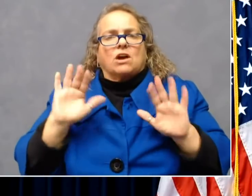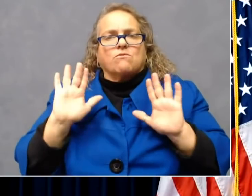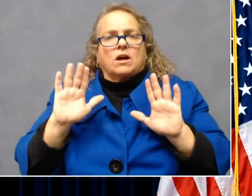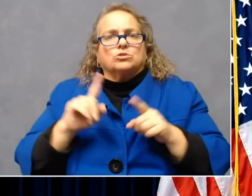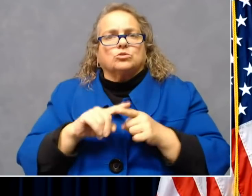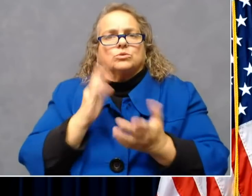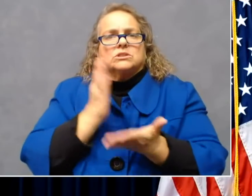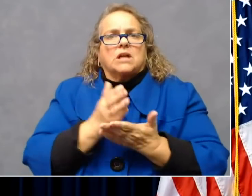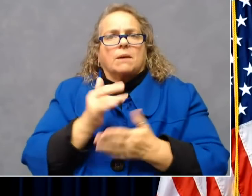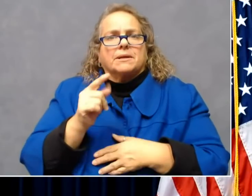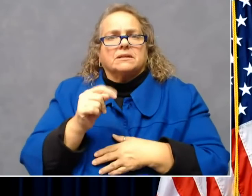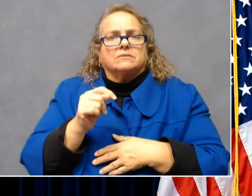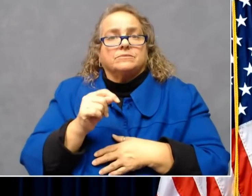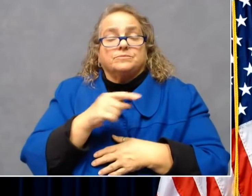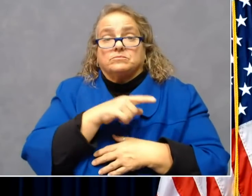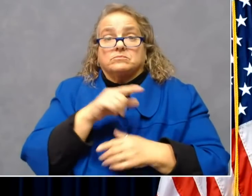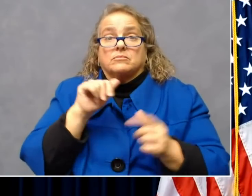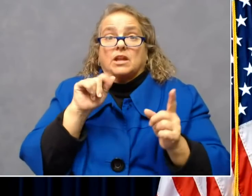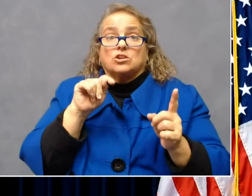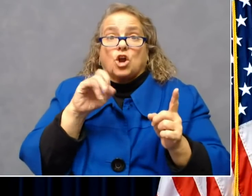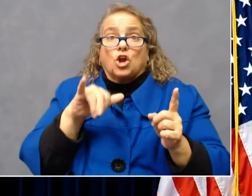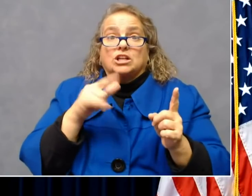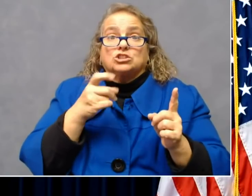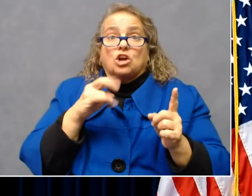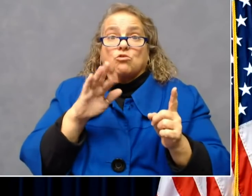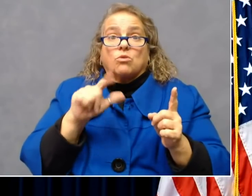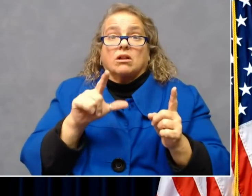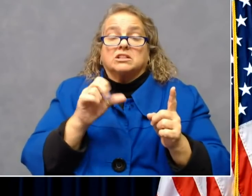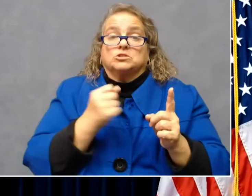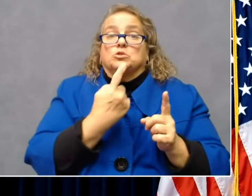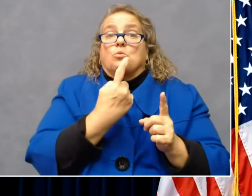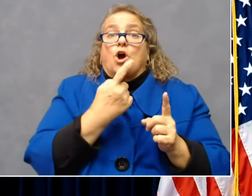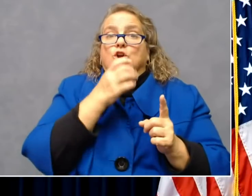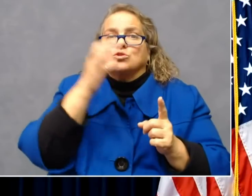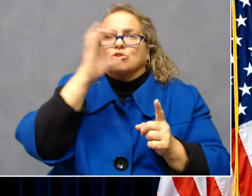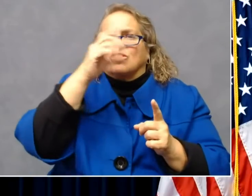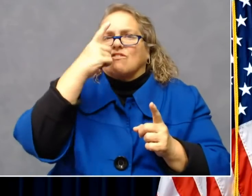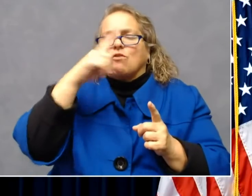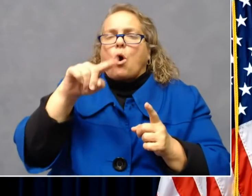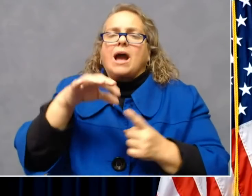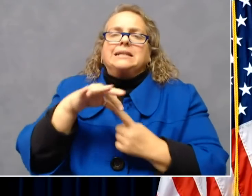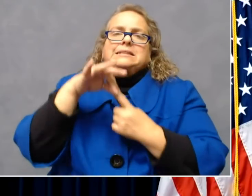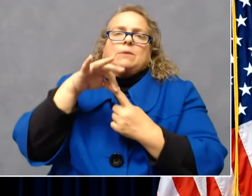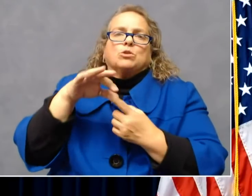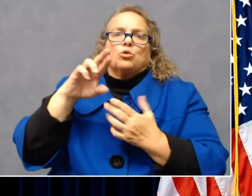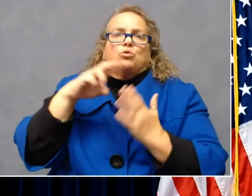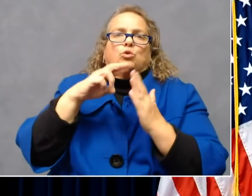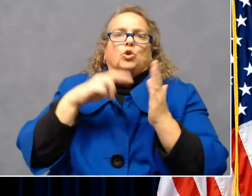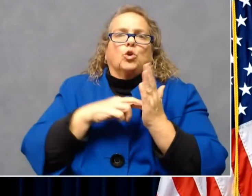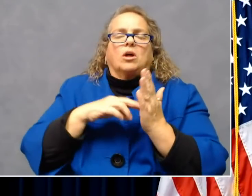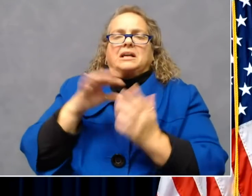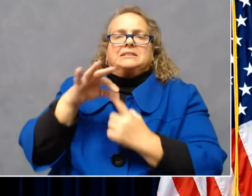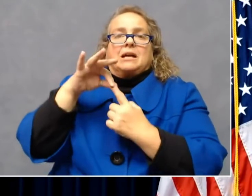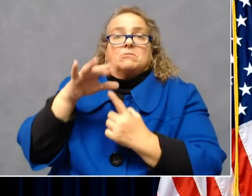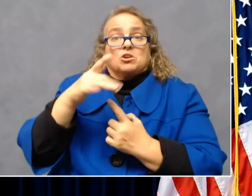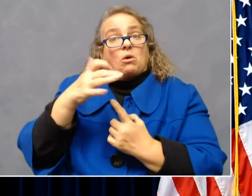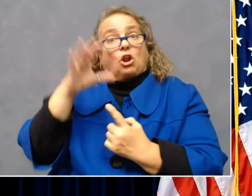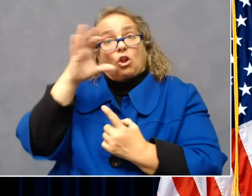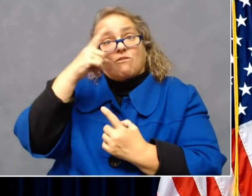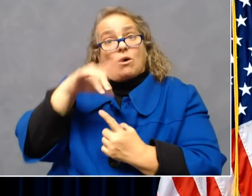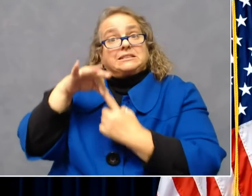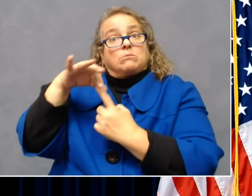General, I think, is the one that wants to create exceptions to that. Exceptions will just spread the virus